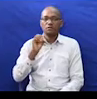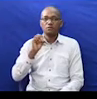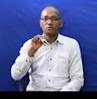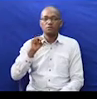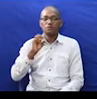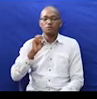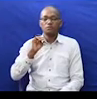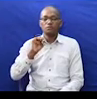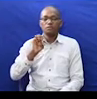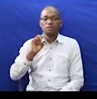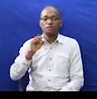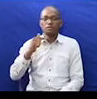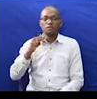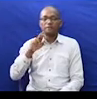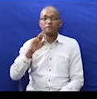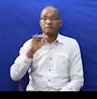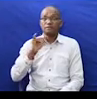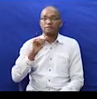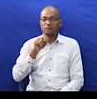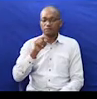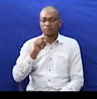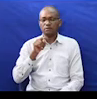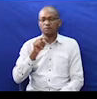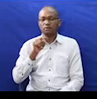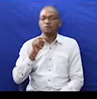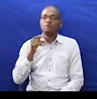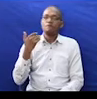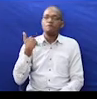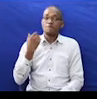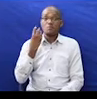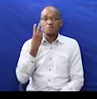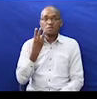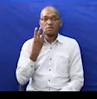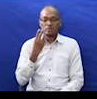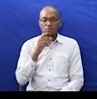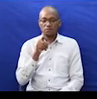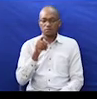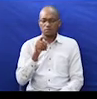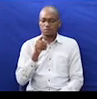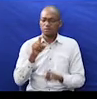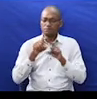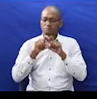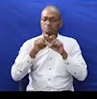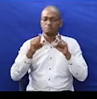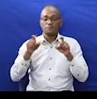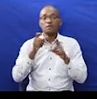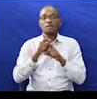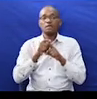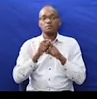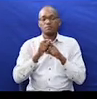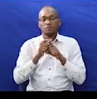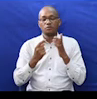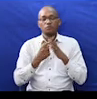Trigonometry comes from is a Greek word which comes from the two words, which is